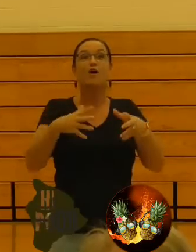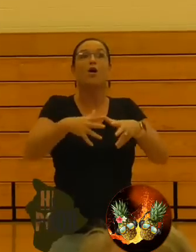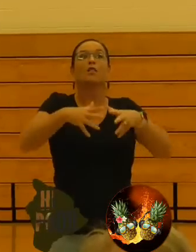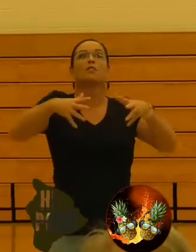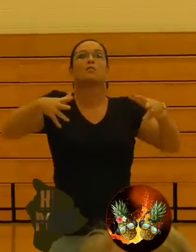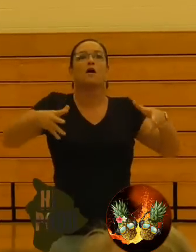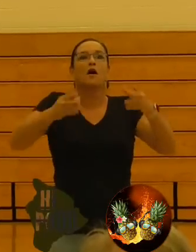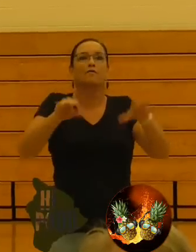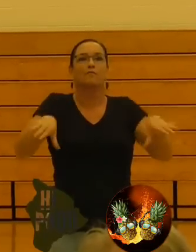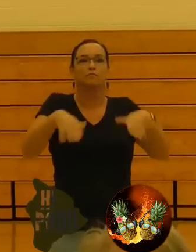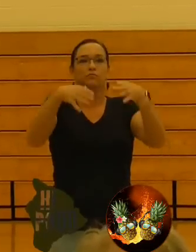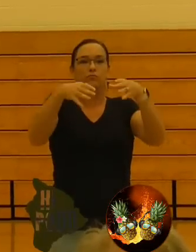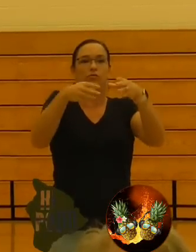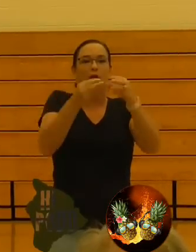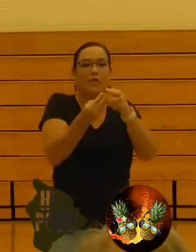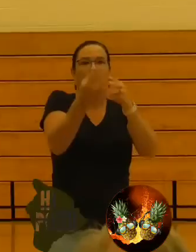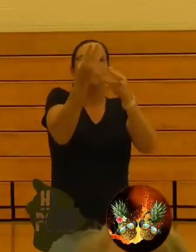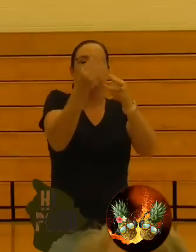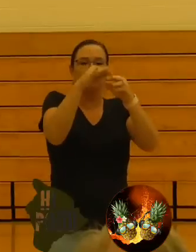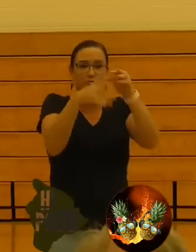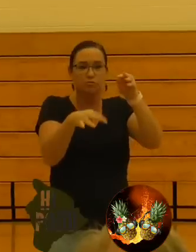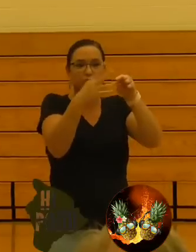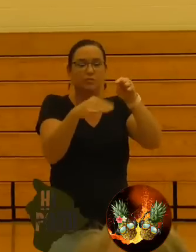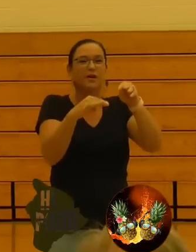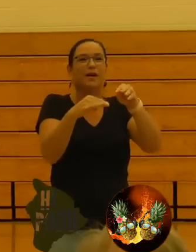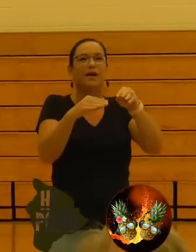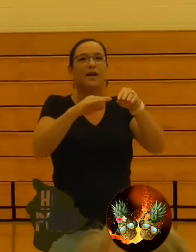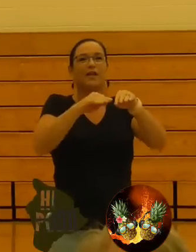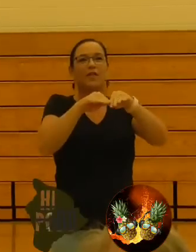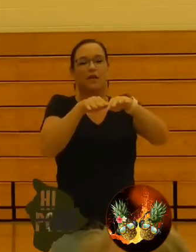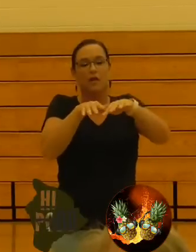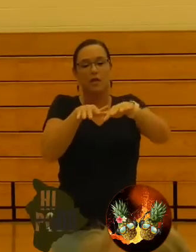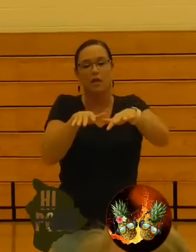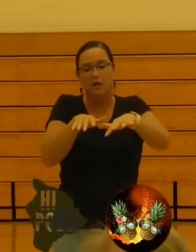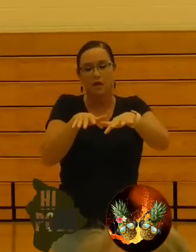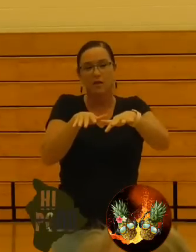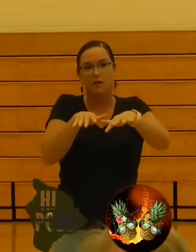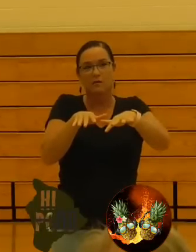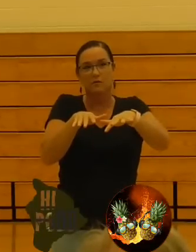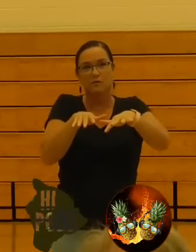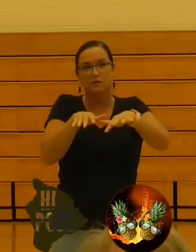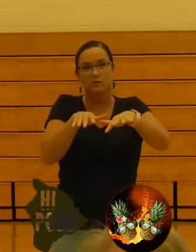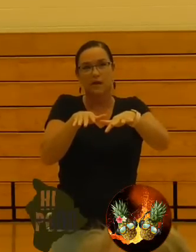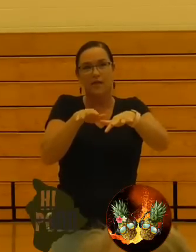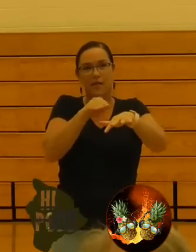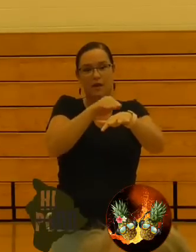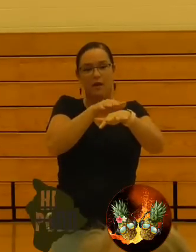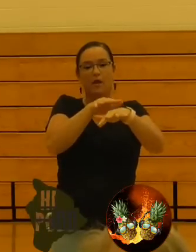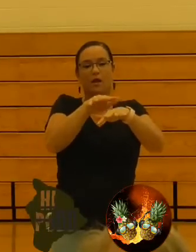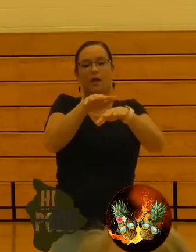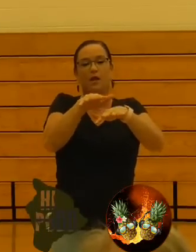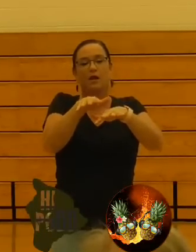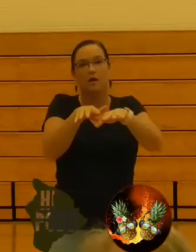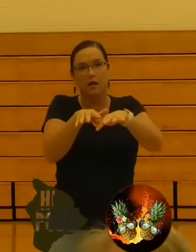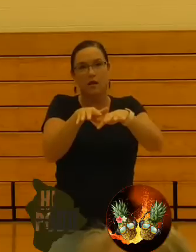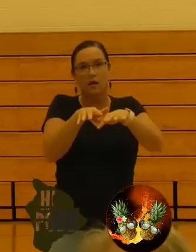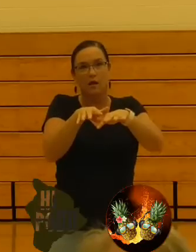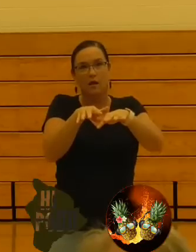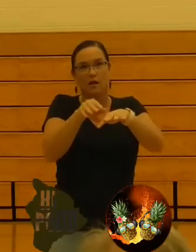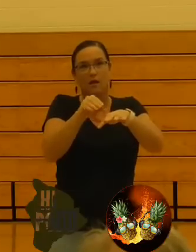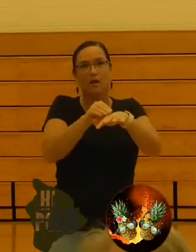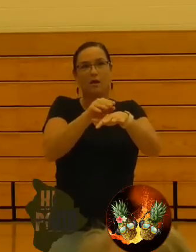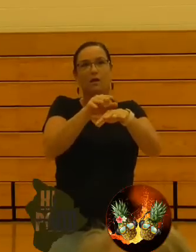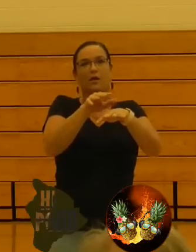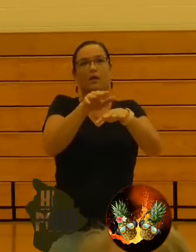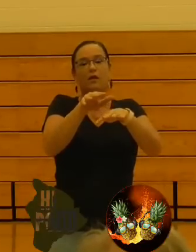at the vents, they have first flows go, stall in the flat topography, and then it jumps out and makes a